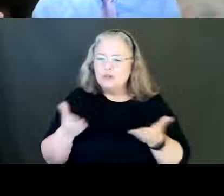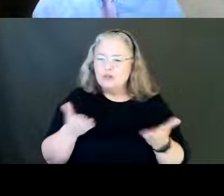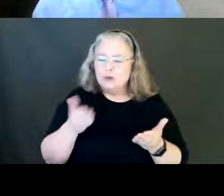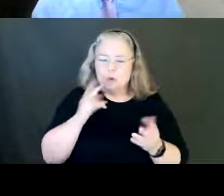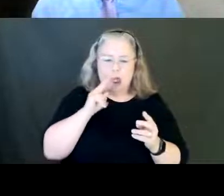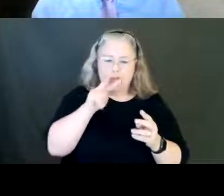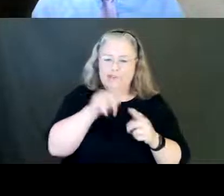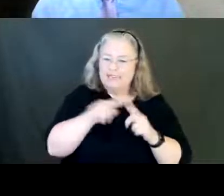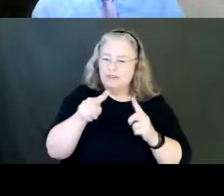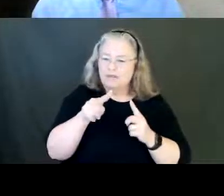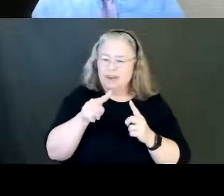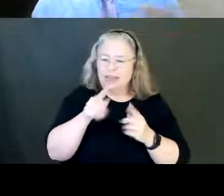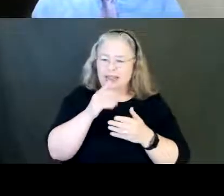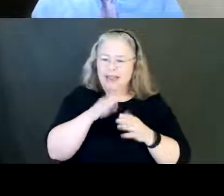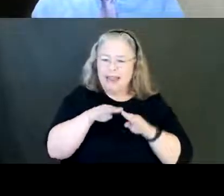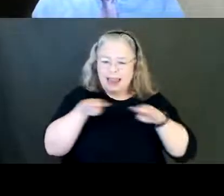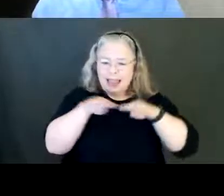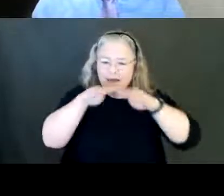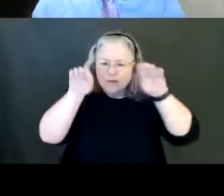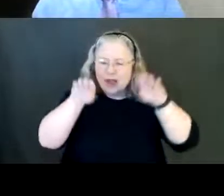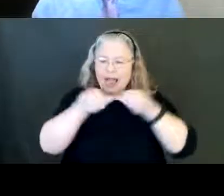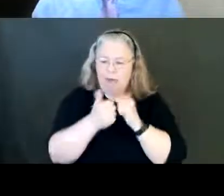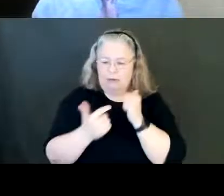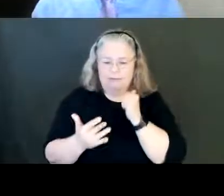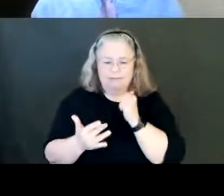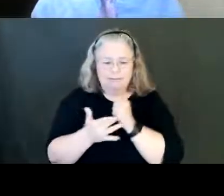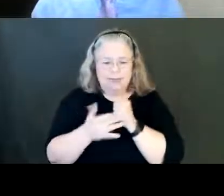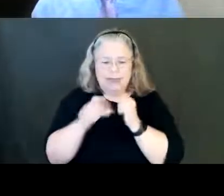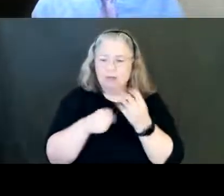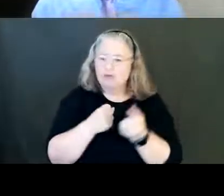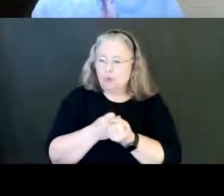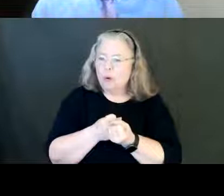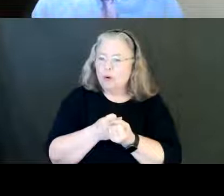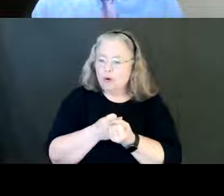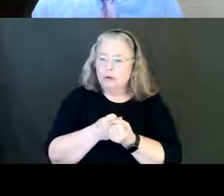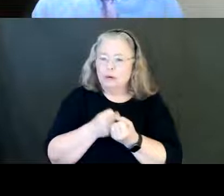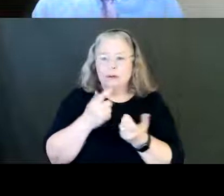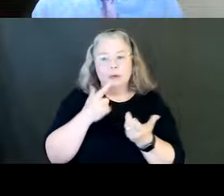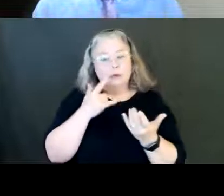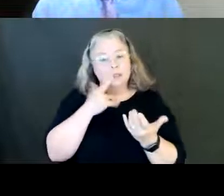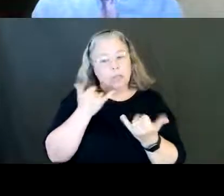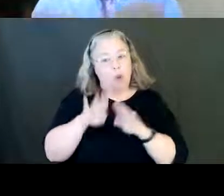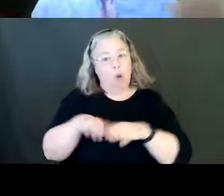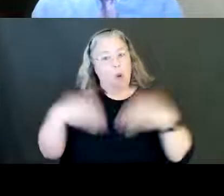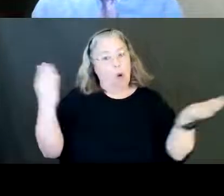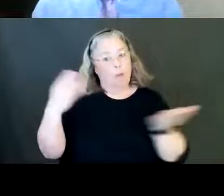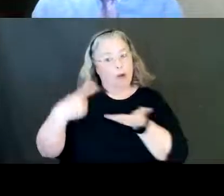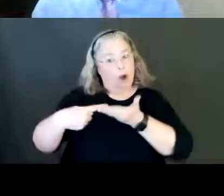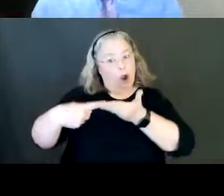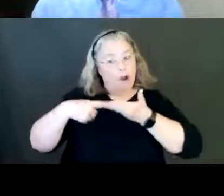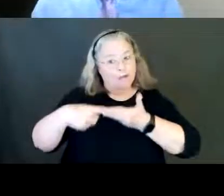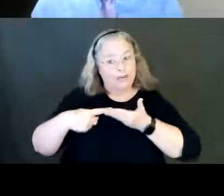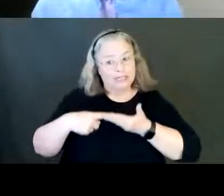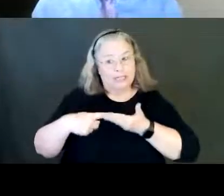different levels, how technology can support. And it is an open conversation, as it has been here